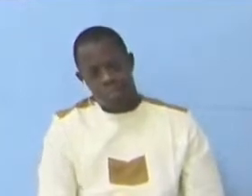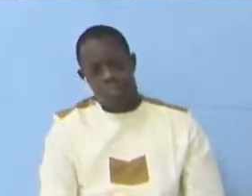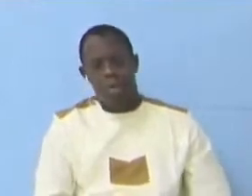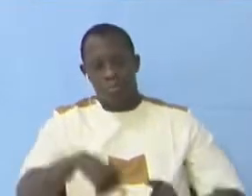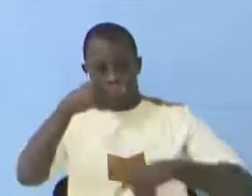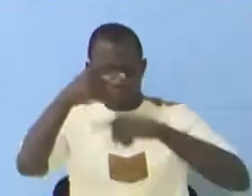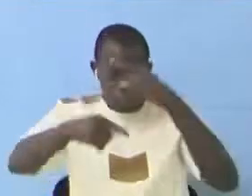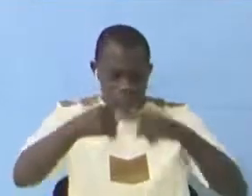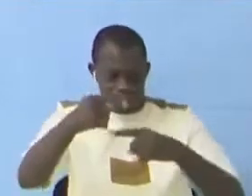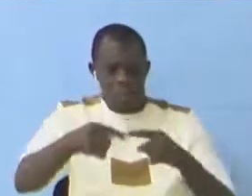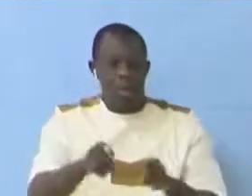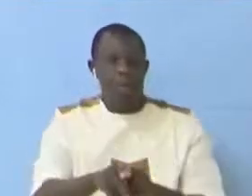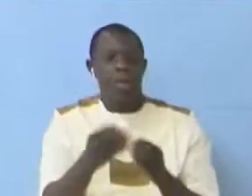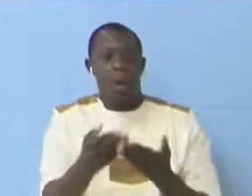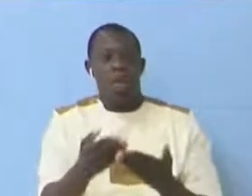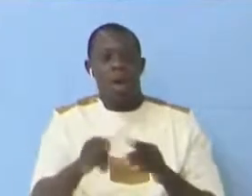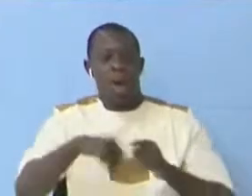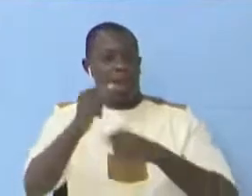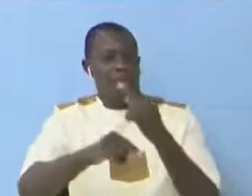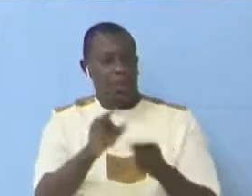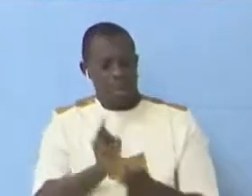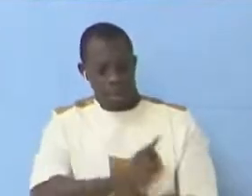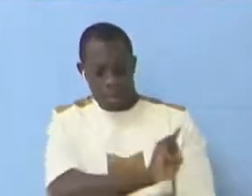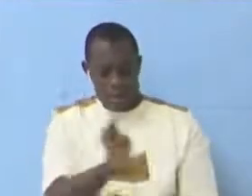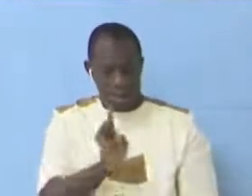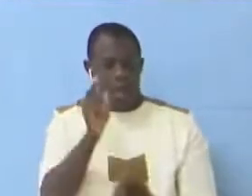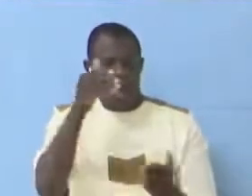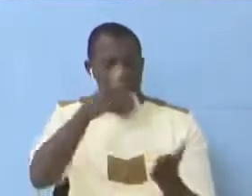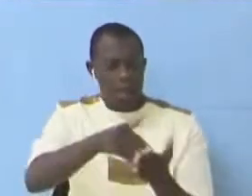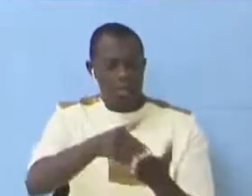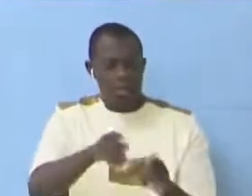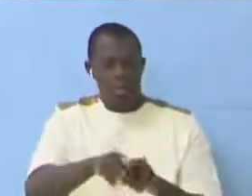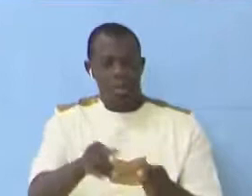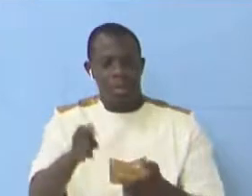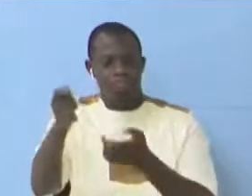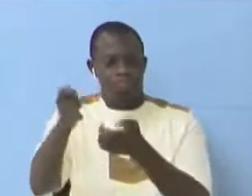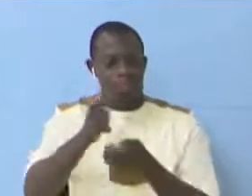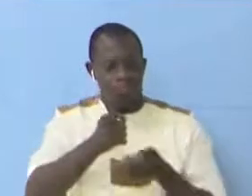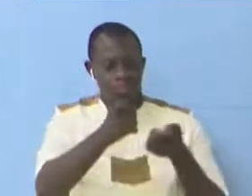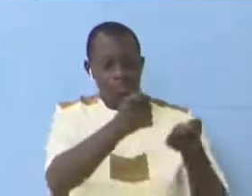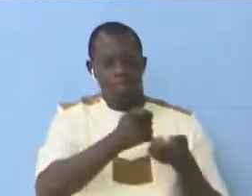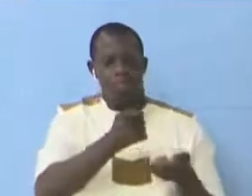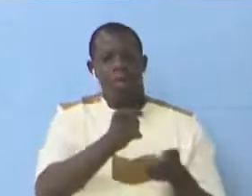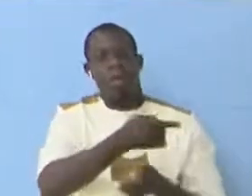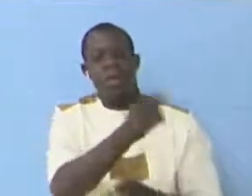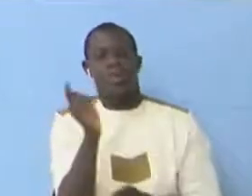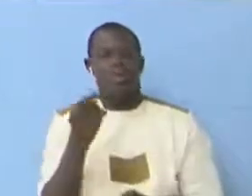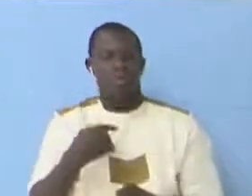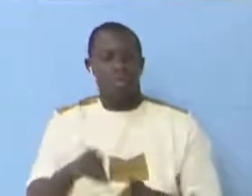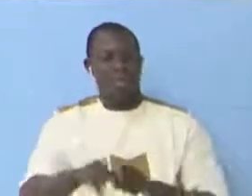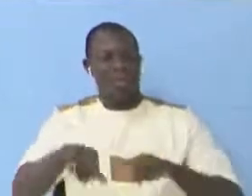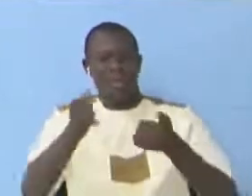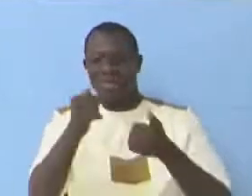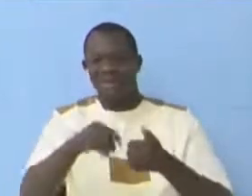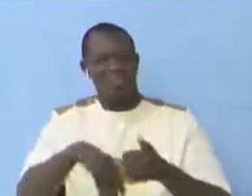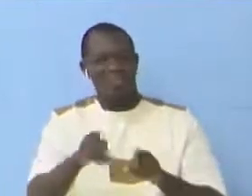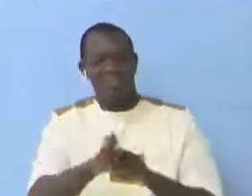Proceed. So immediately they came, they seized these people, started manhandling them,